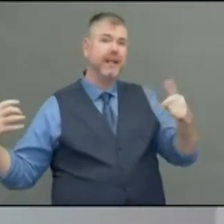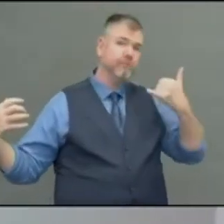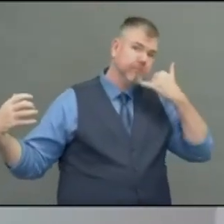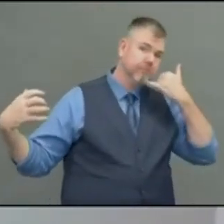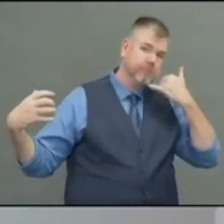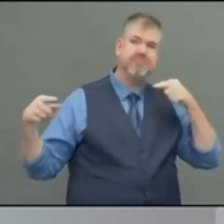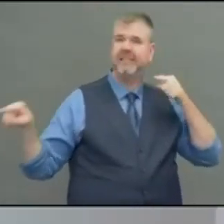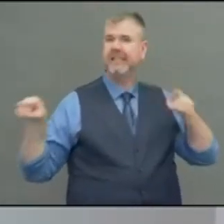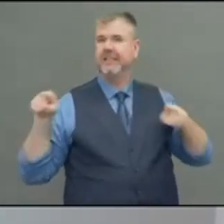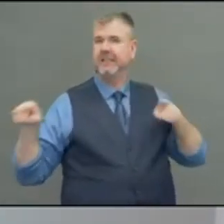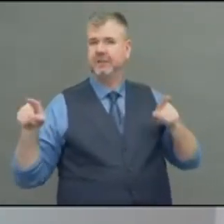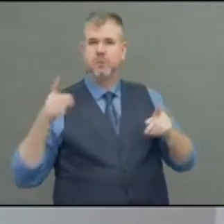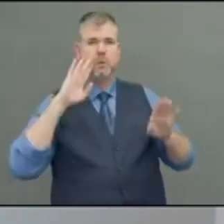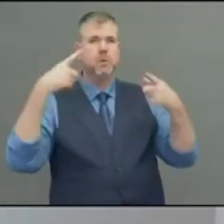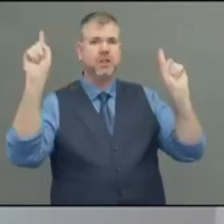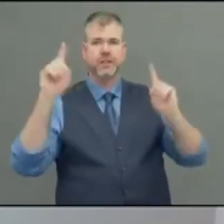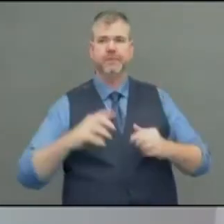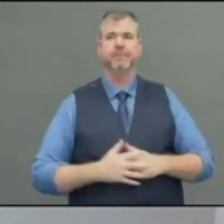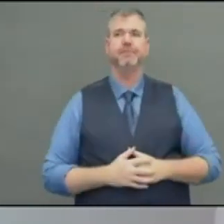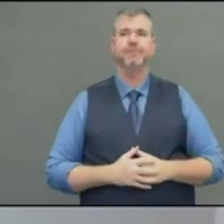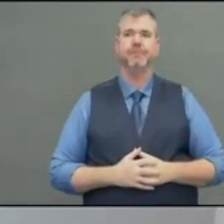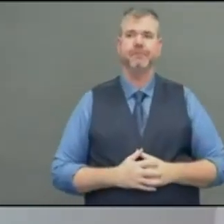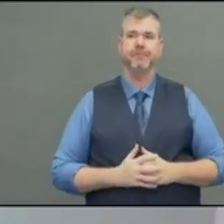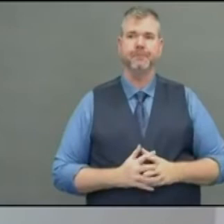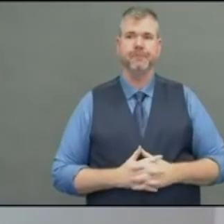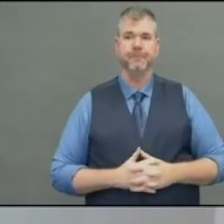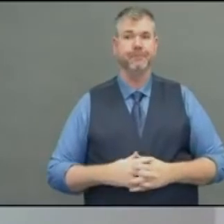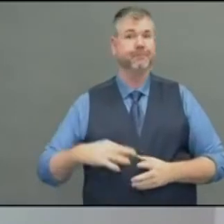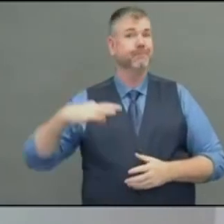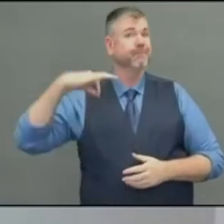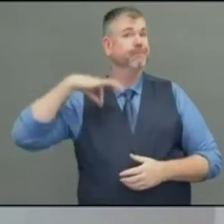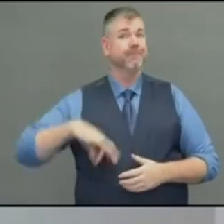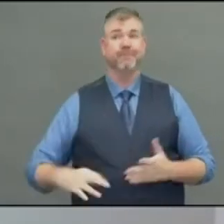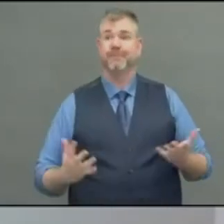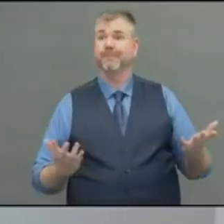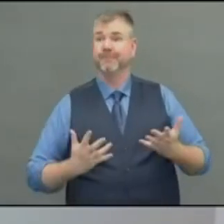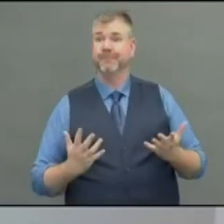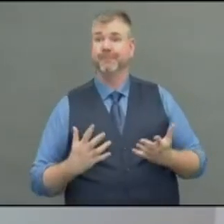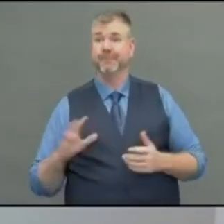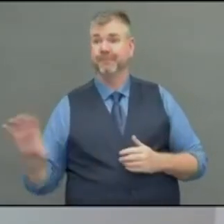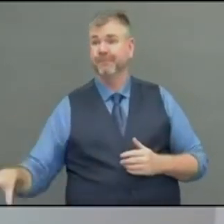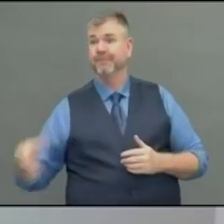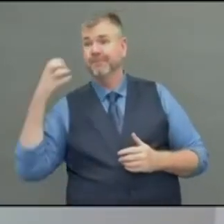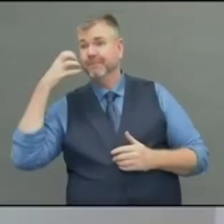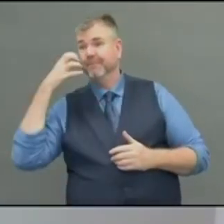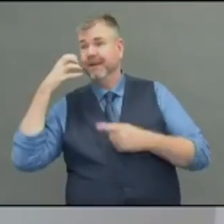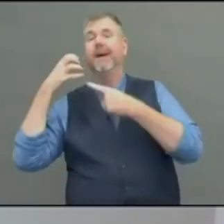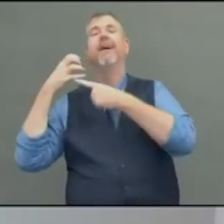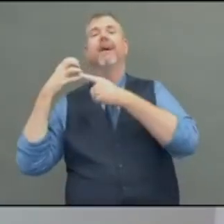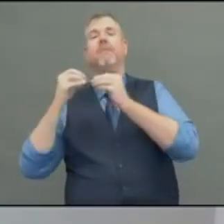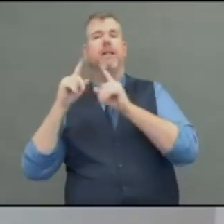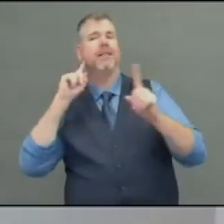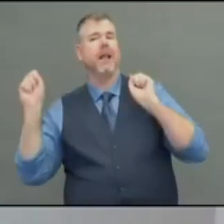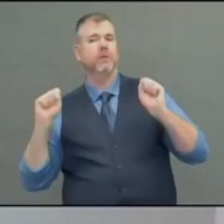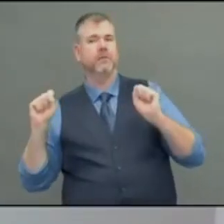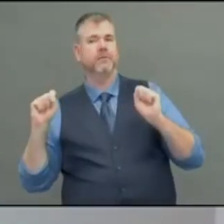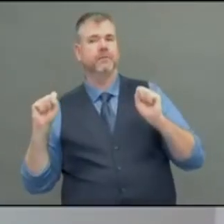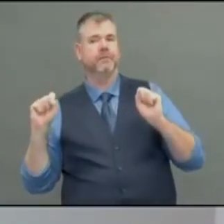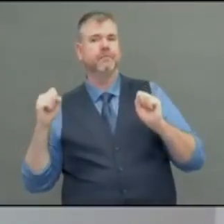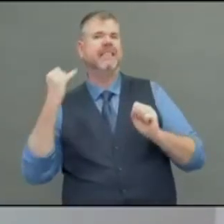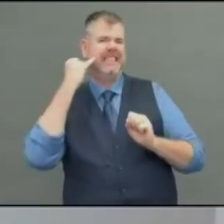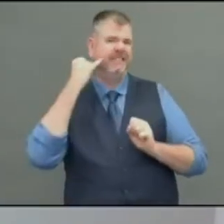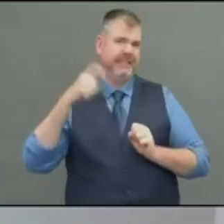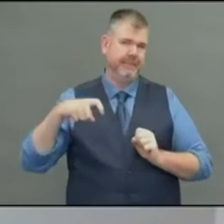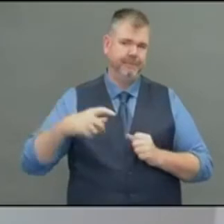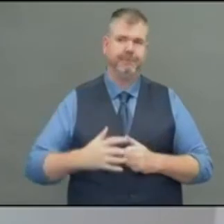the benefit of picking up the call on this one is that it's going to be amplified if she needs that. And it just might be easier for her